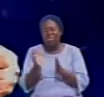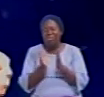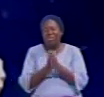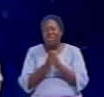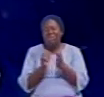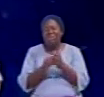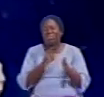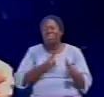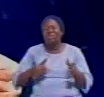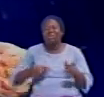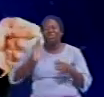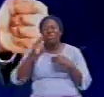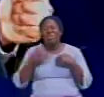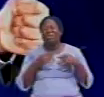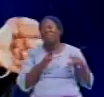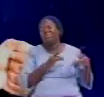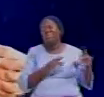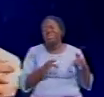have mercy.